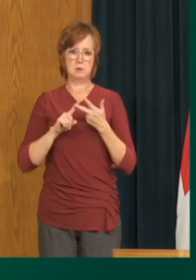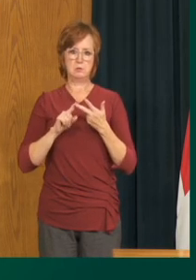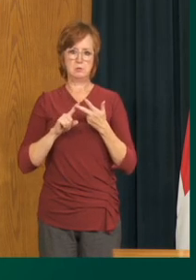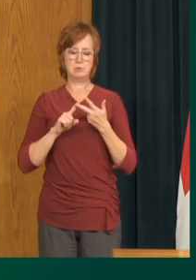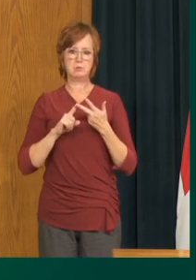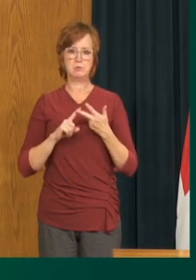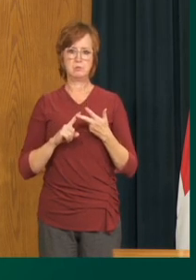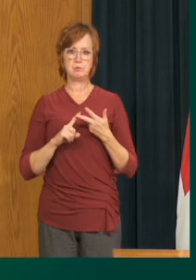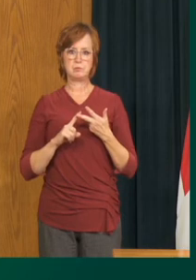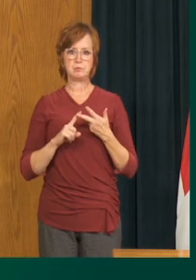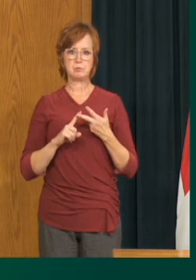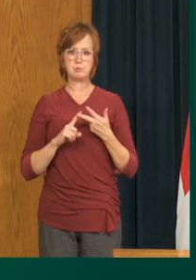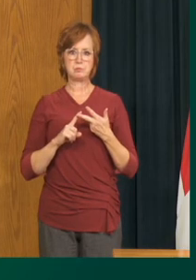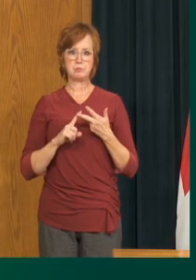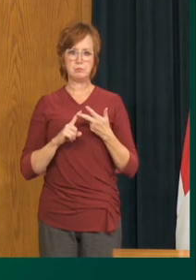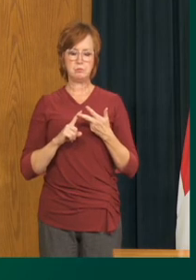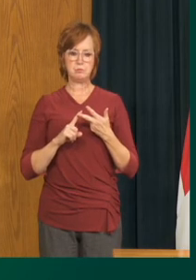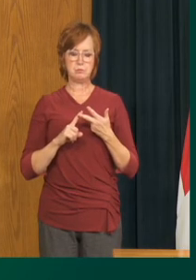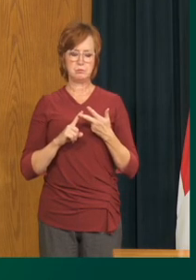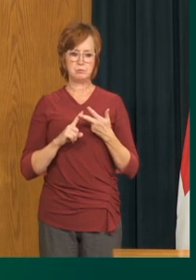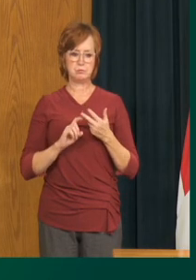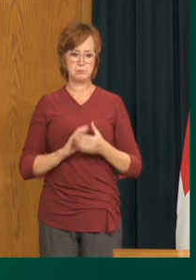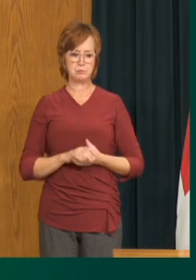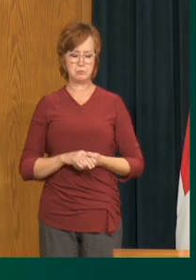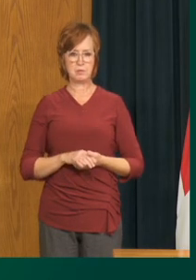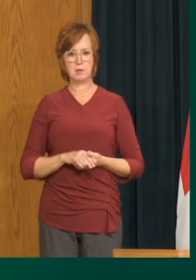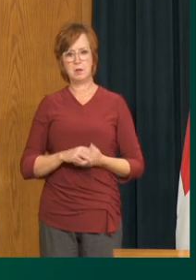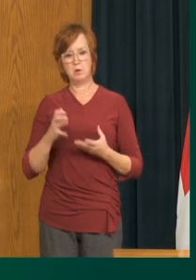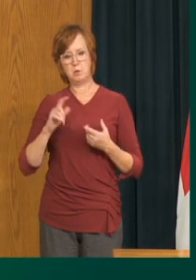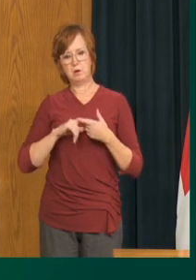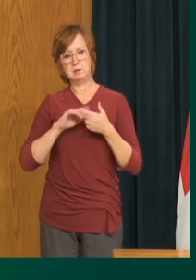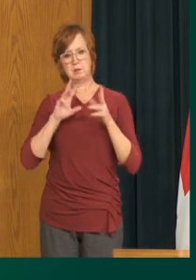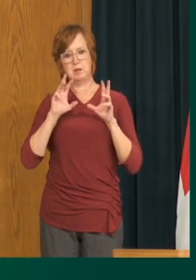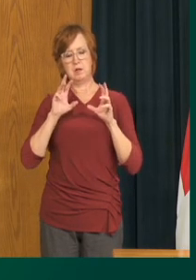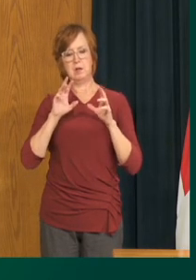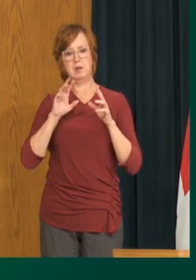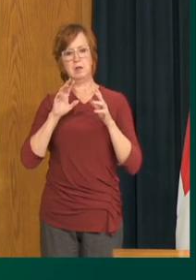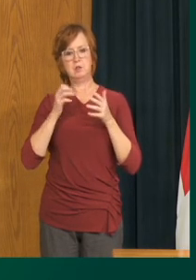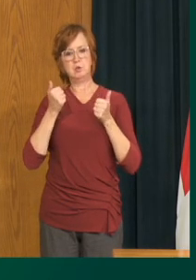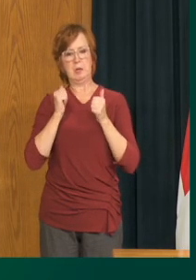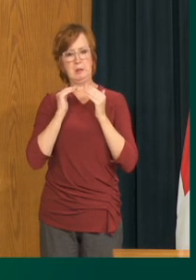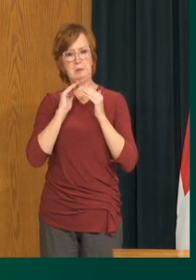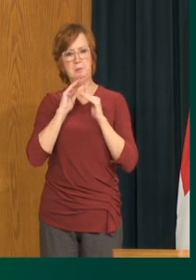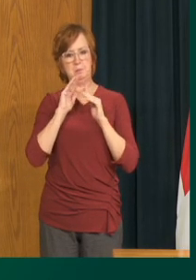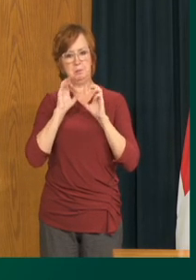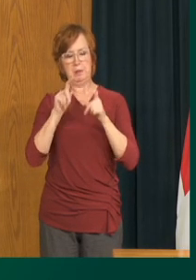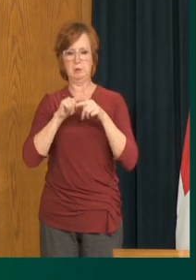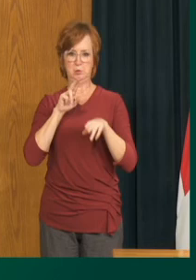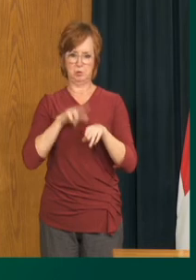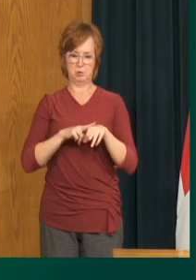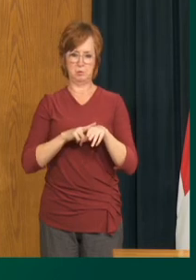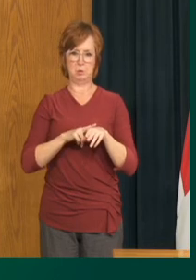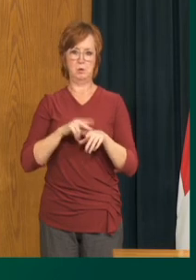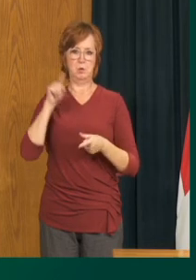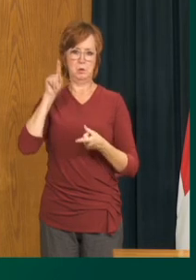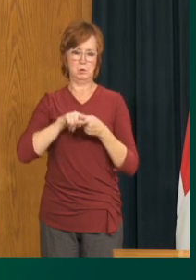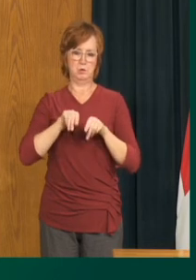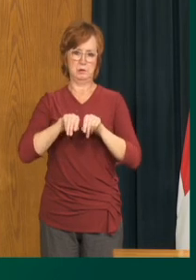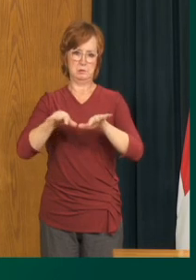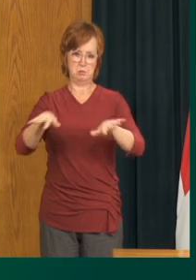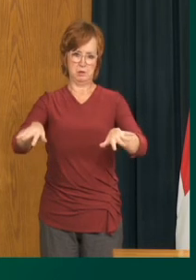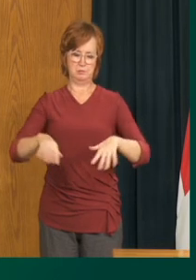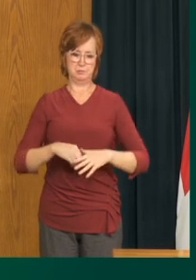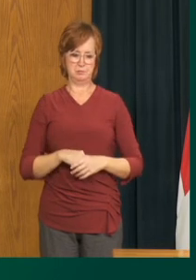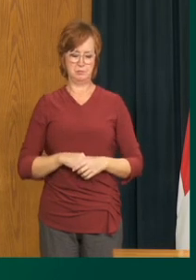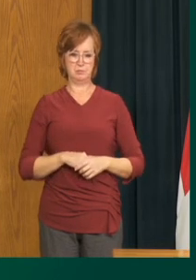provide that opportunity for us to have a little bit normal of a life without increasing the risk of the spread of this virus in any way. So this is